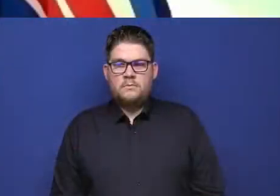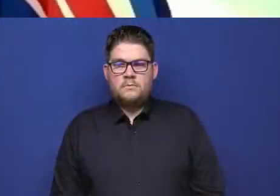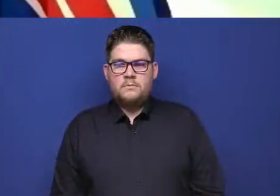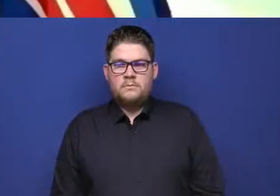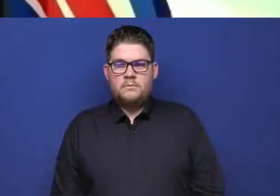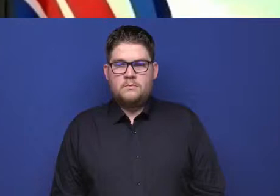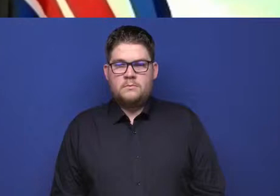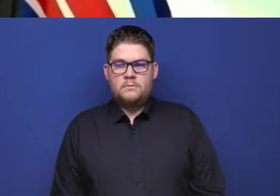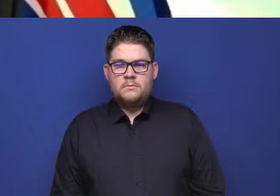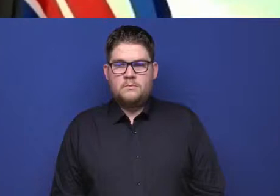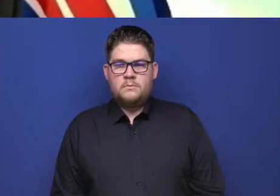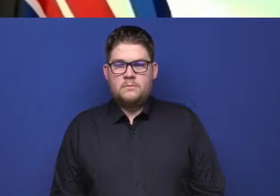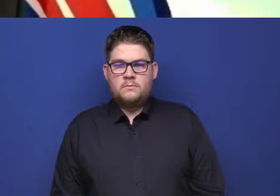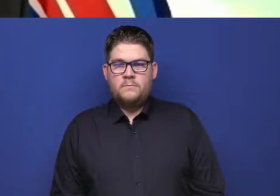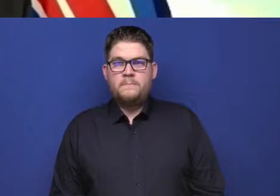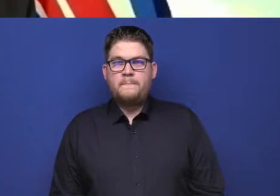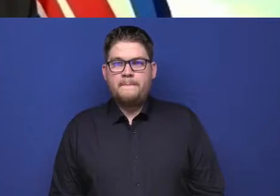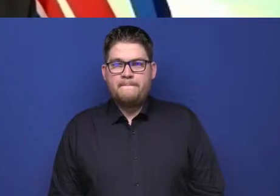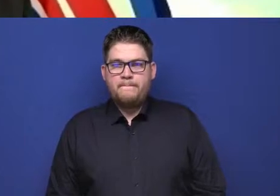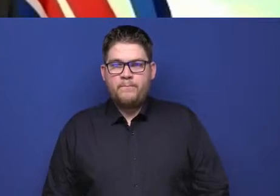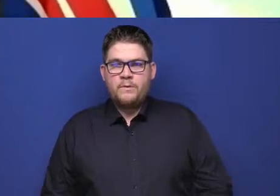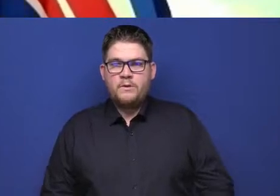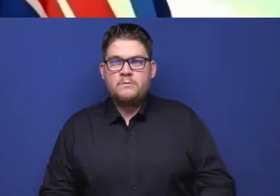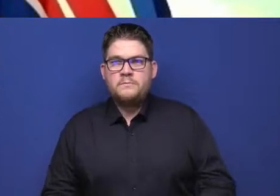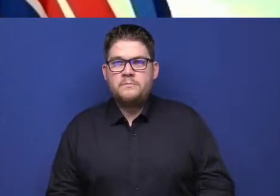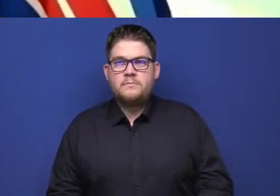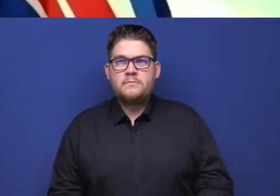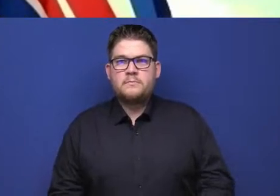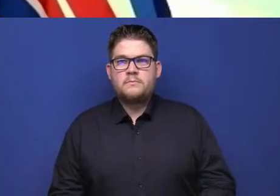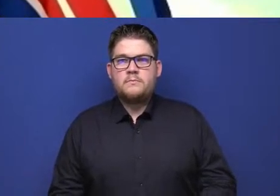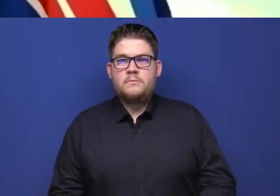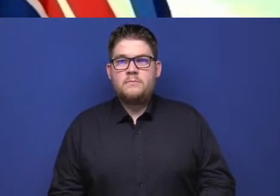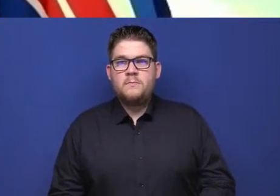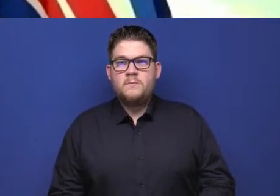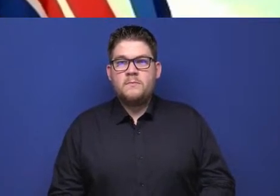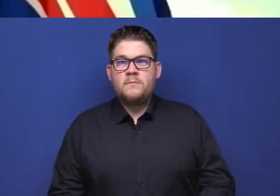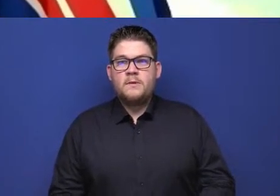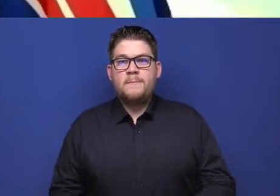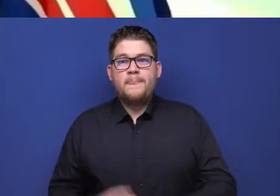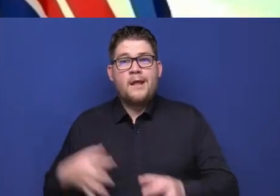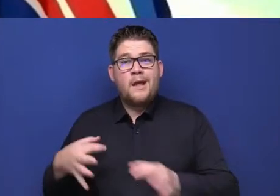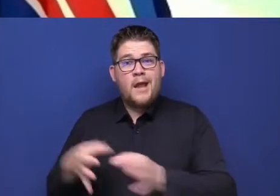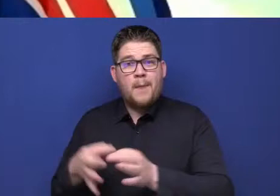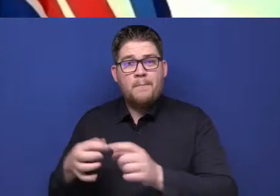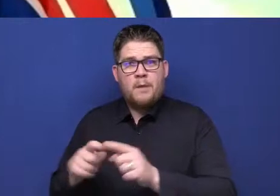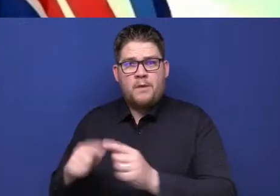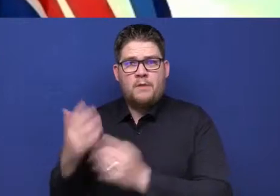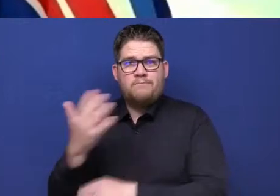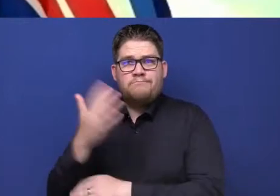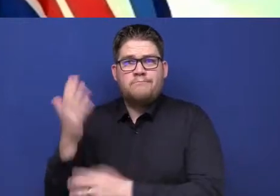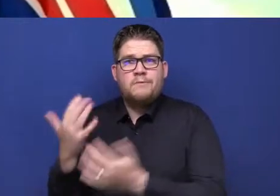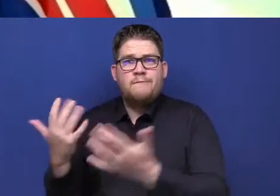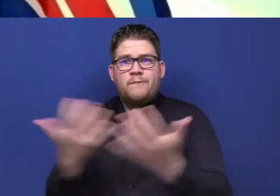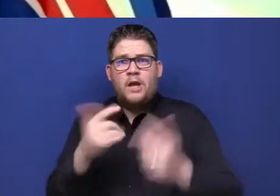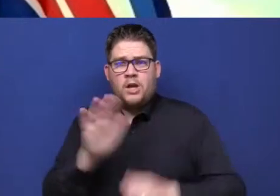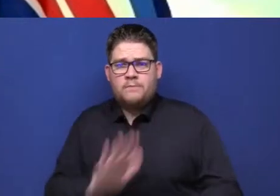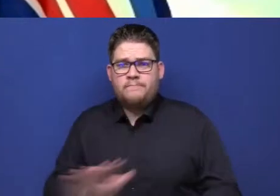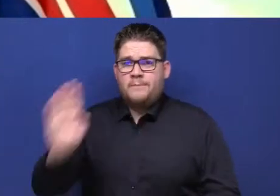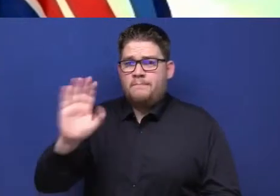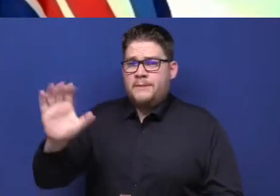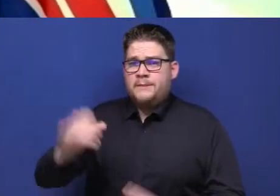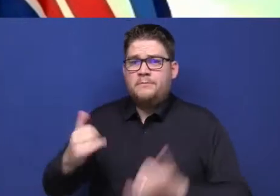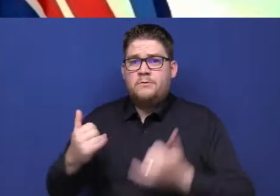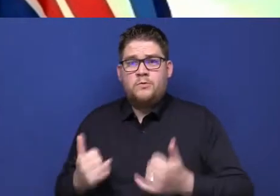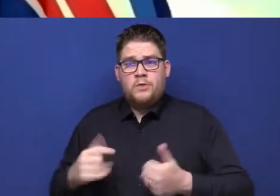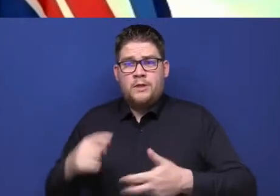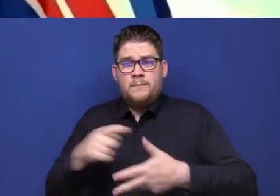an update on the current wildfire situation in BC. For today's briefing, we'll have updates from Mike Farnworth, Minister of Public Safety and Solicitor